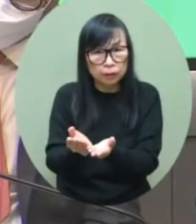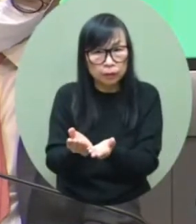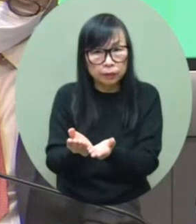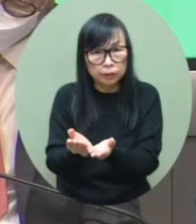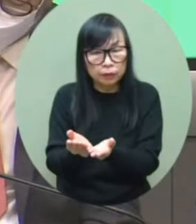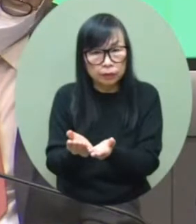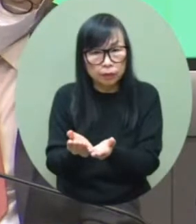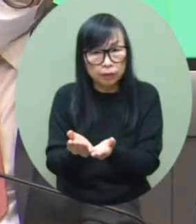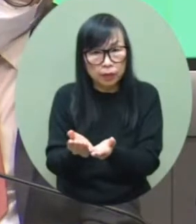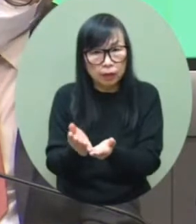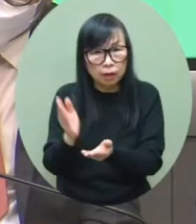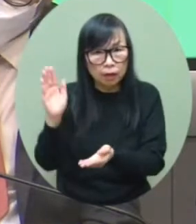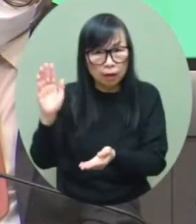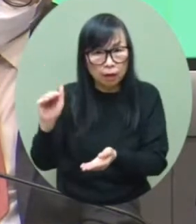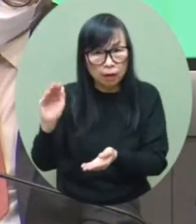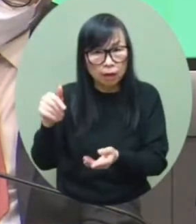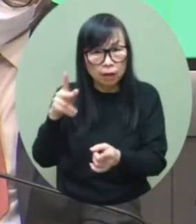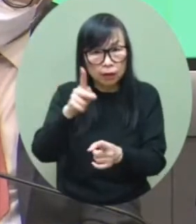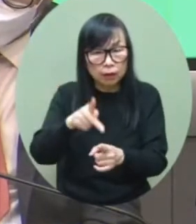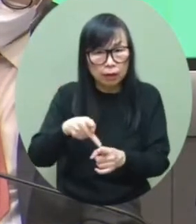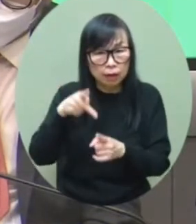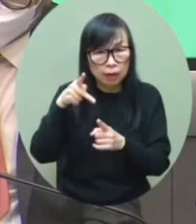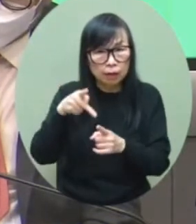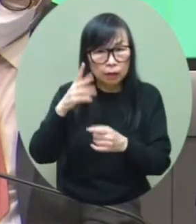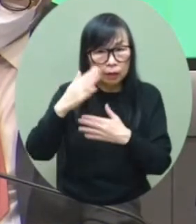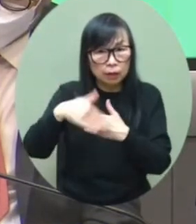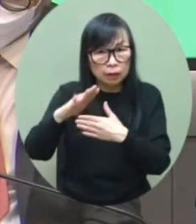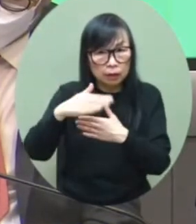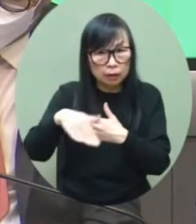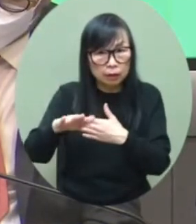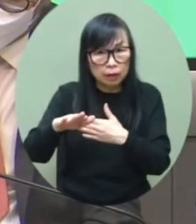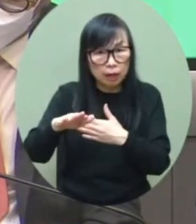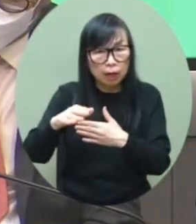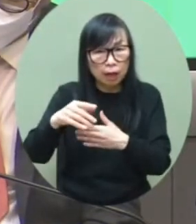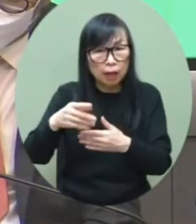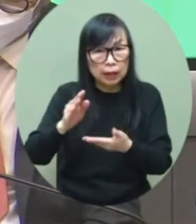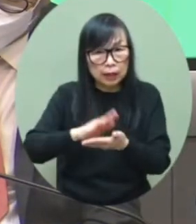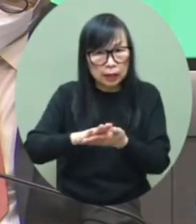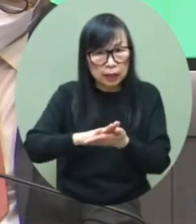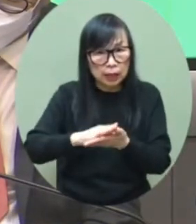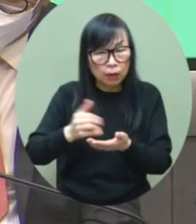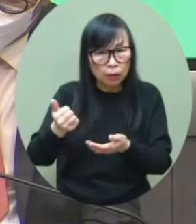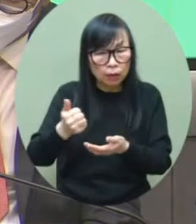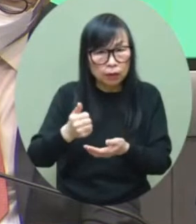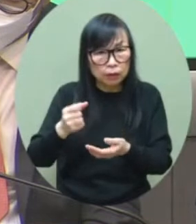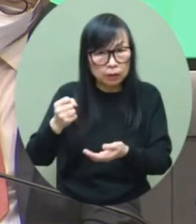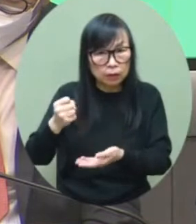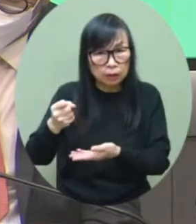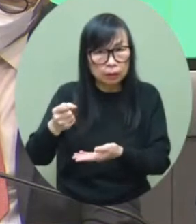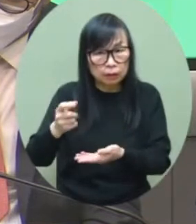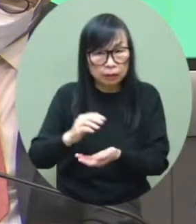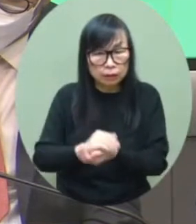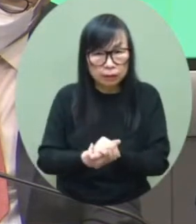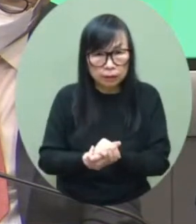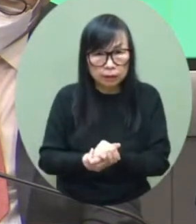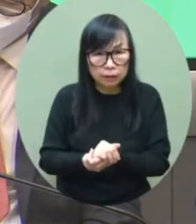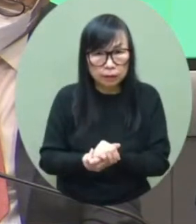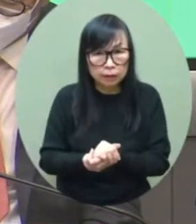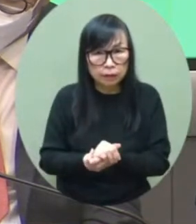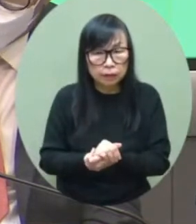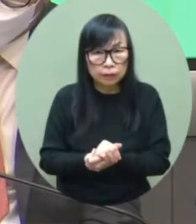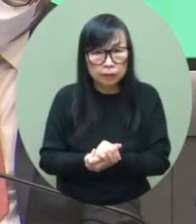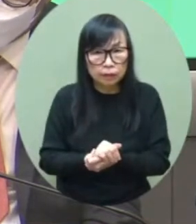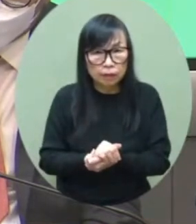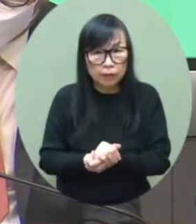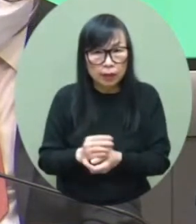resources provision. So with the advantage of one country, two systems, we are able to leverage on the advantage